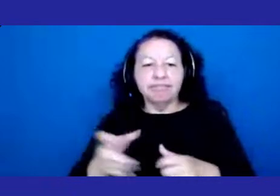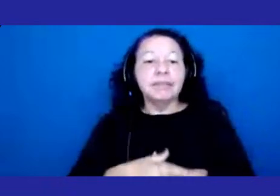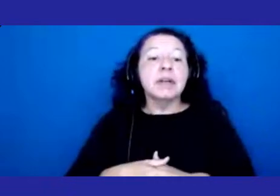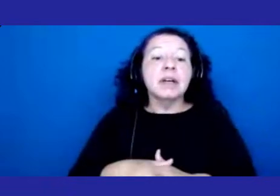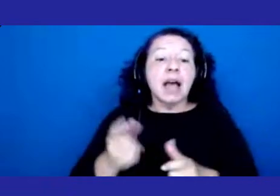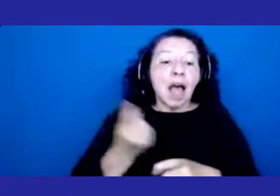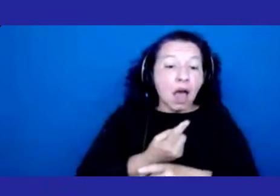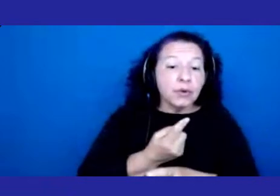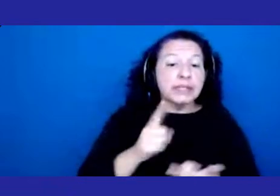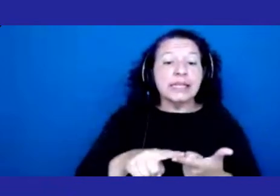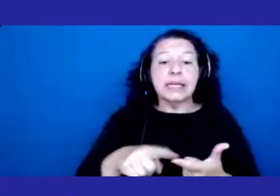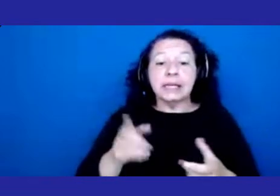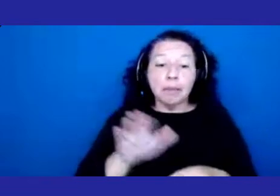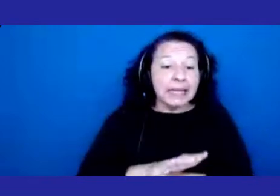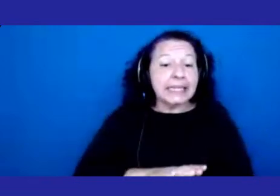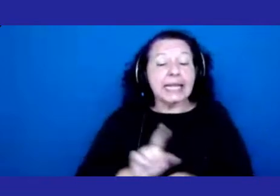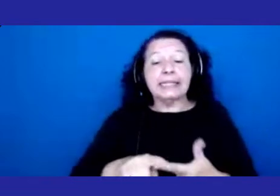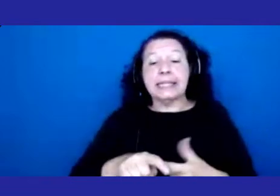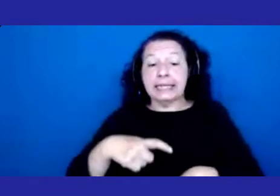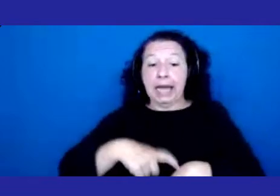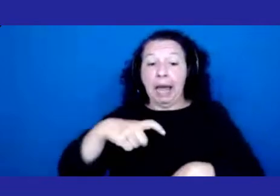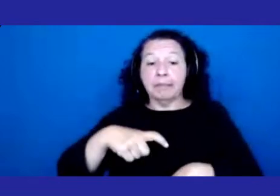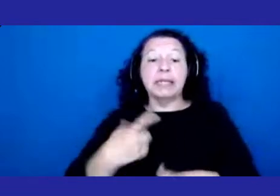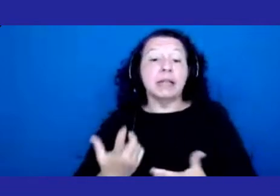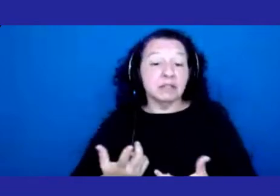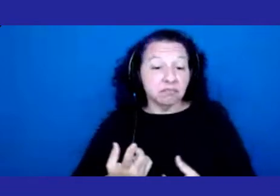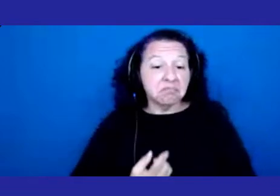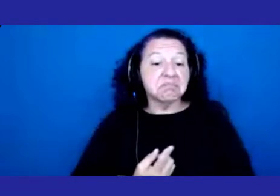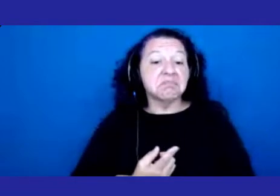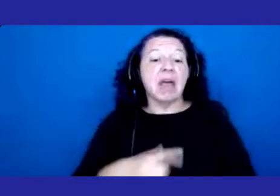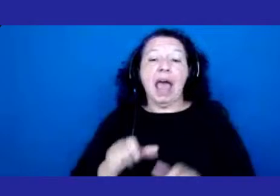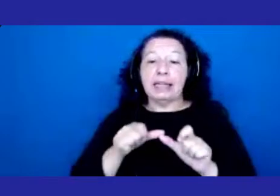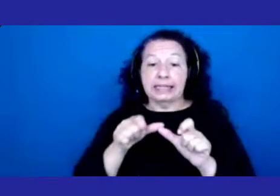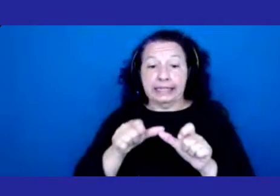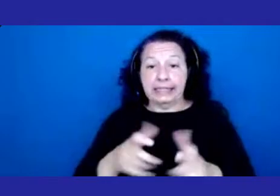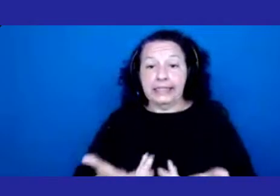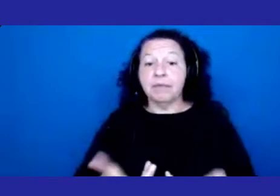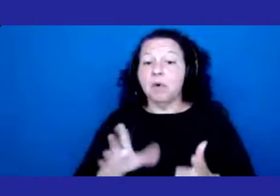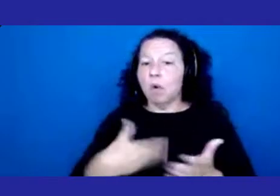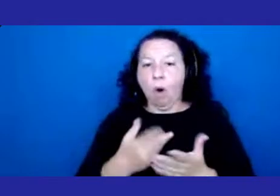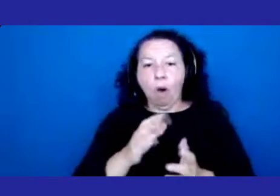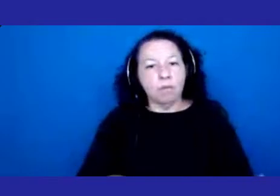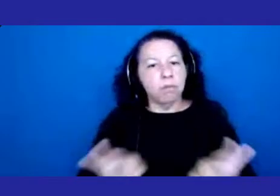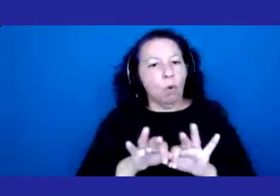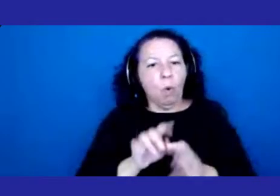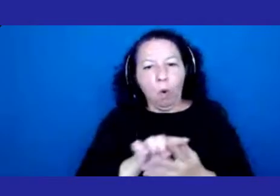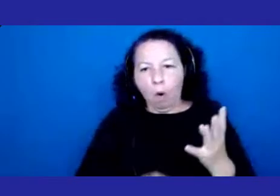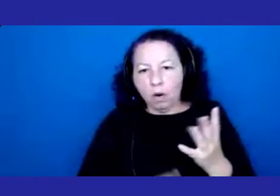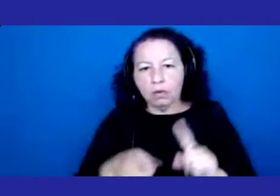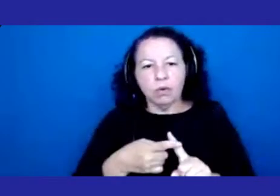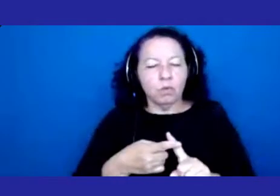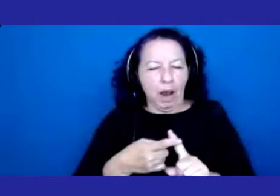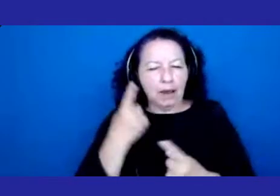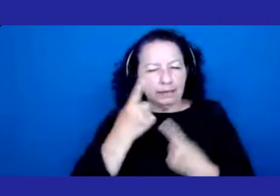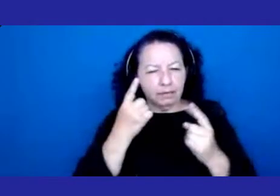and consistency. And they're all important dimensions to consider when designing an evaluation, and we'll walk you through the various approaches that we took